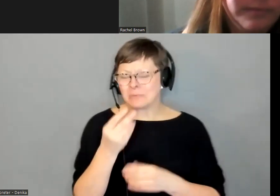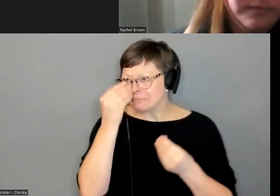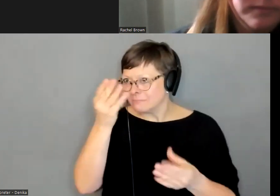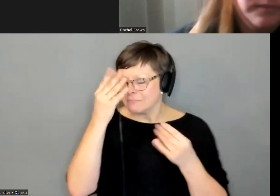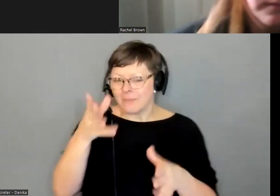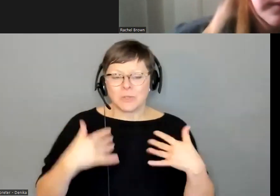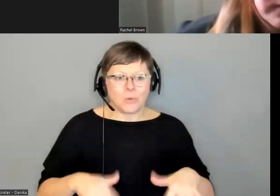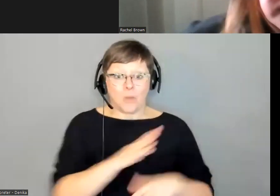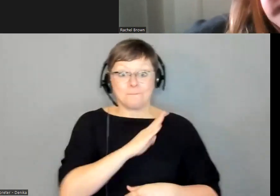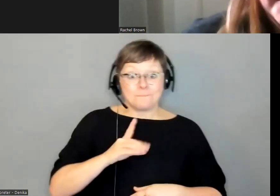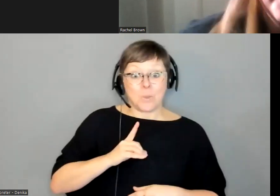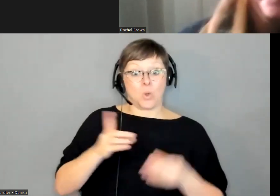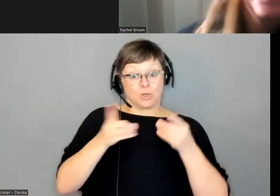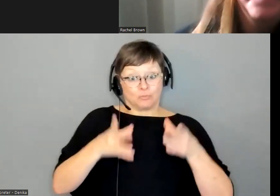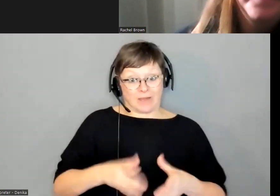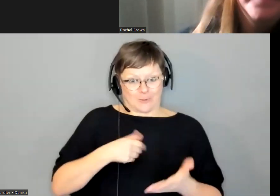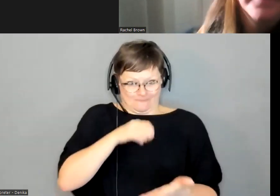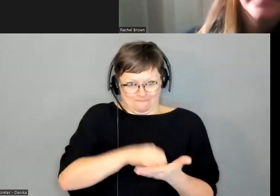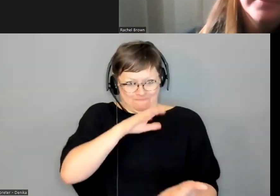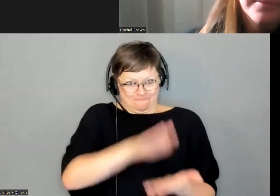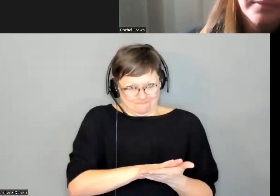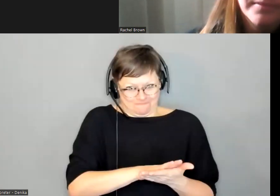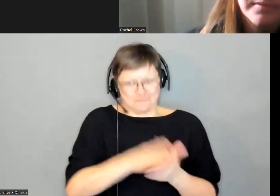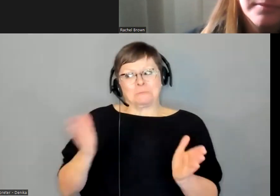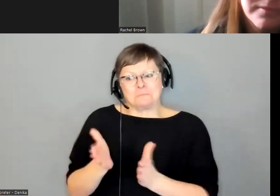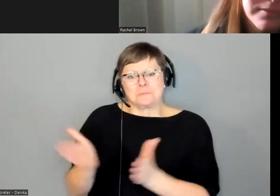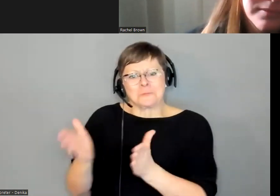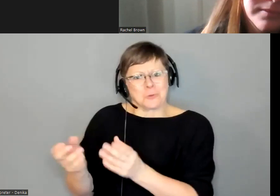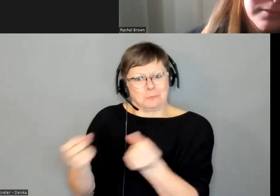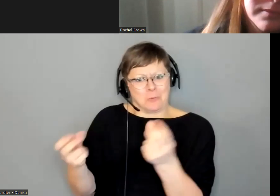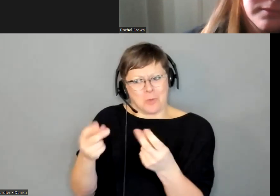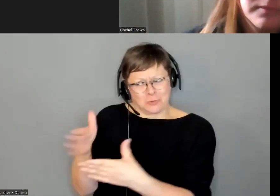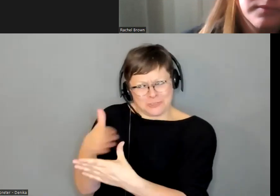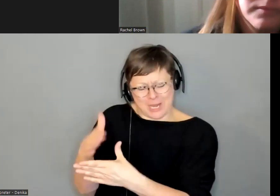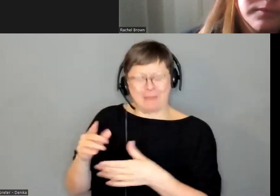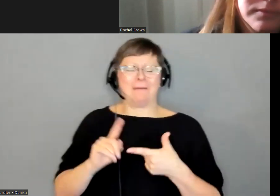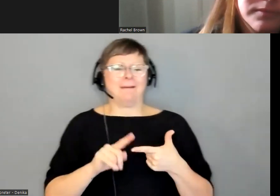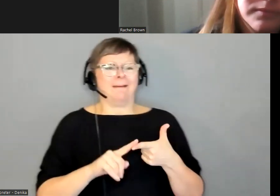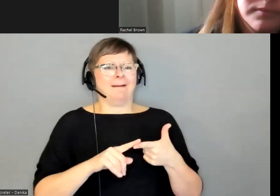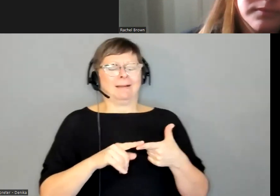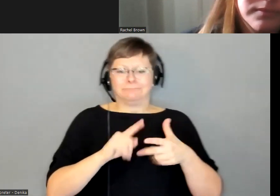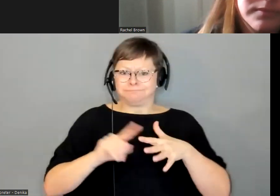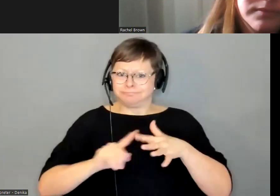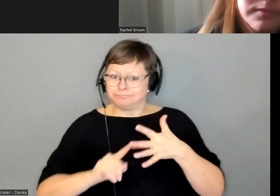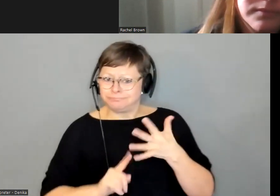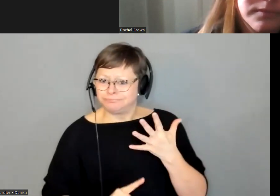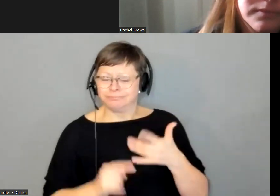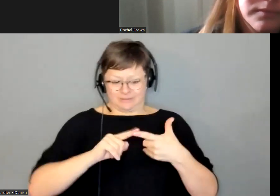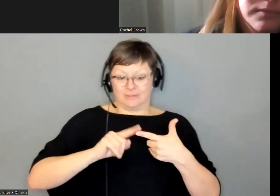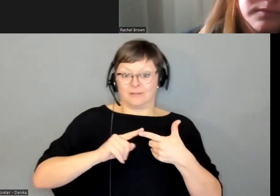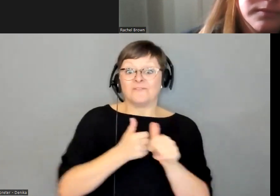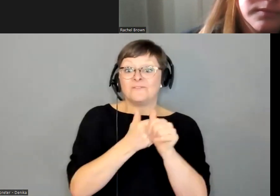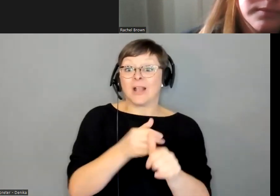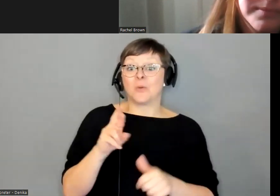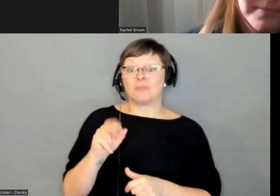of directors, I've written that down, lots of doable things. I'm going to suggest following Rachel's